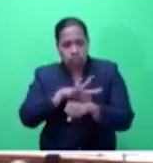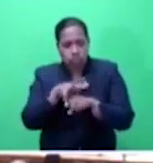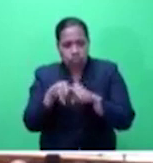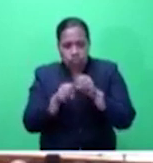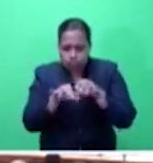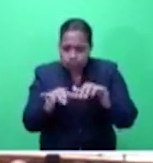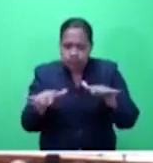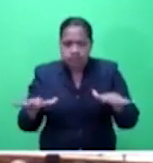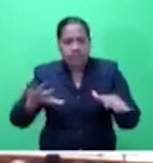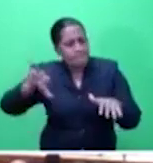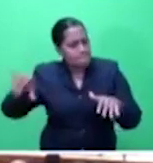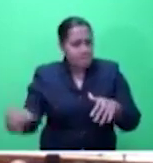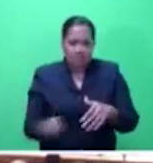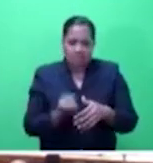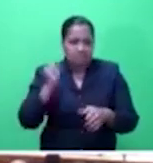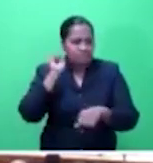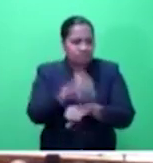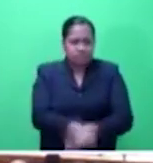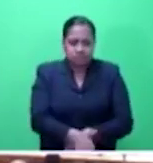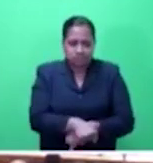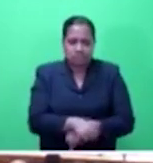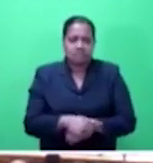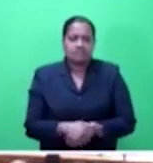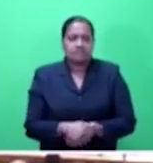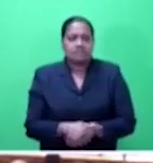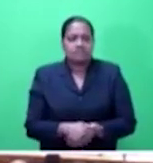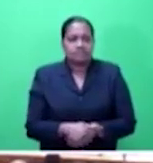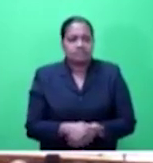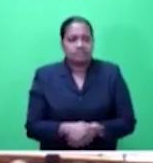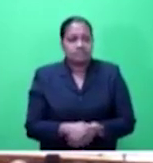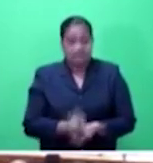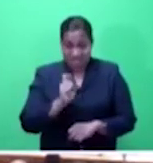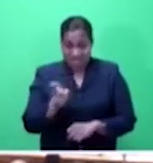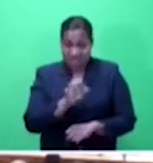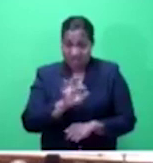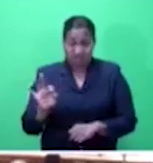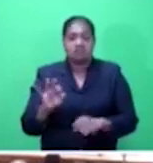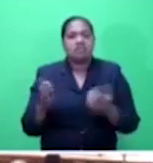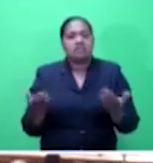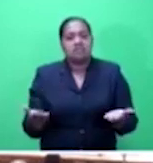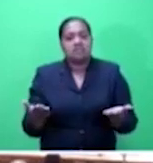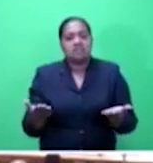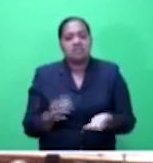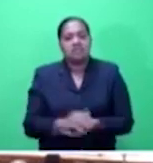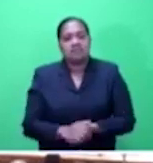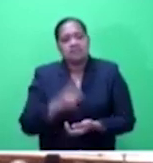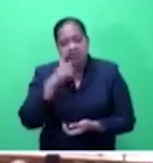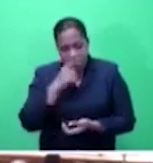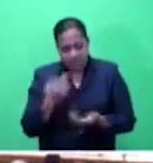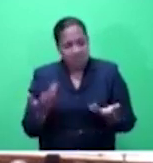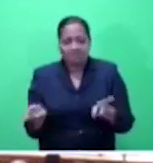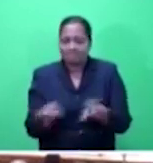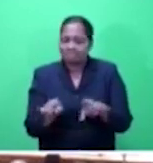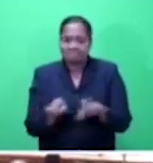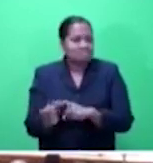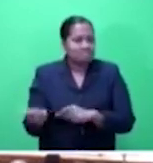with the same urgency as full-scale military conflicts. If not, they can be just as fatal as any war.